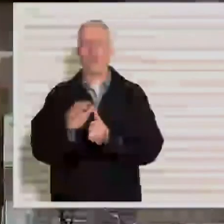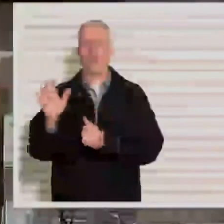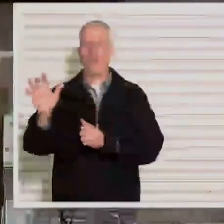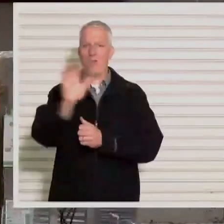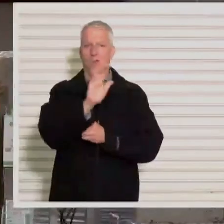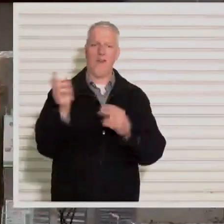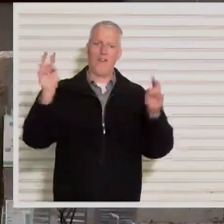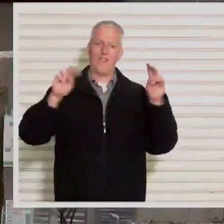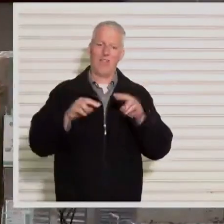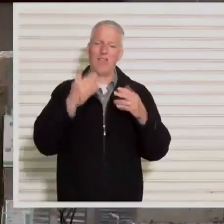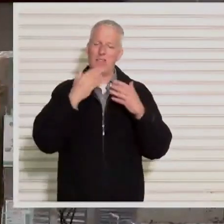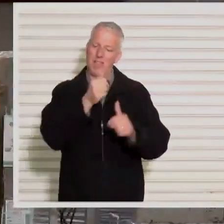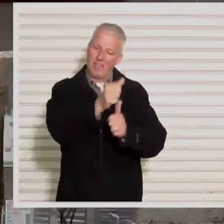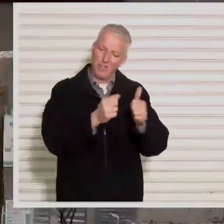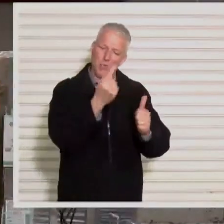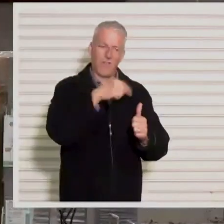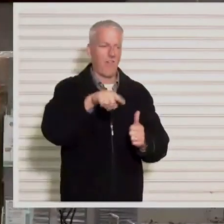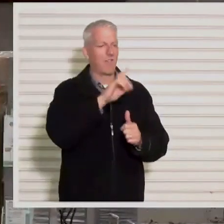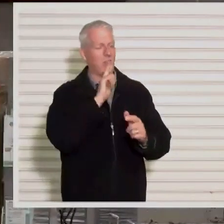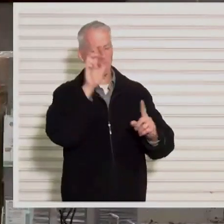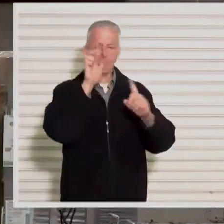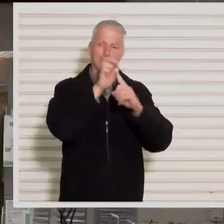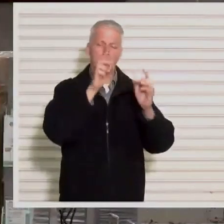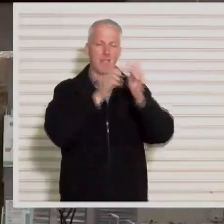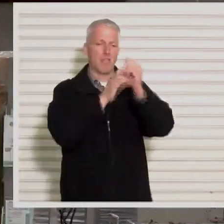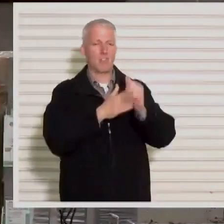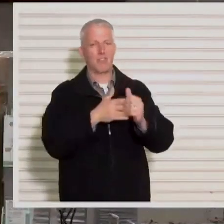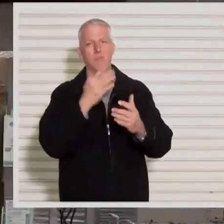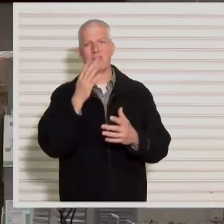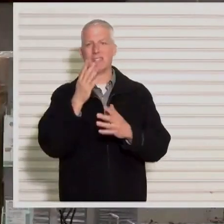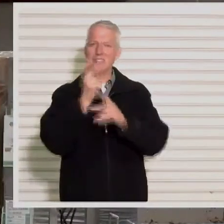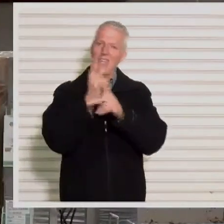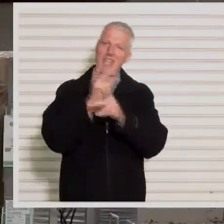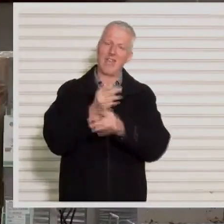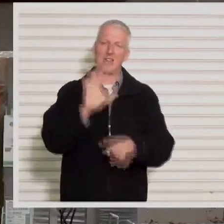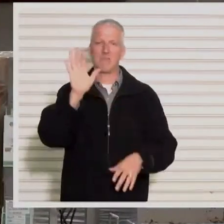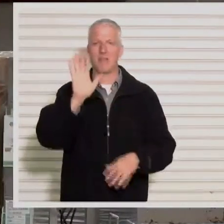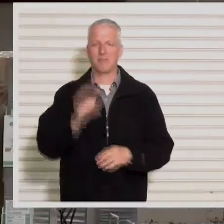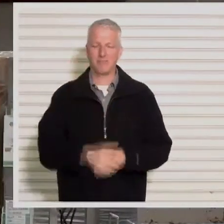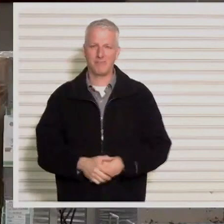and every one of them for their incredible leadership. Take care, everybody.